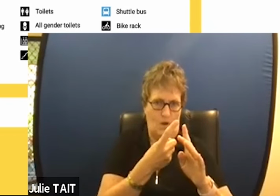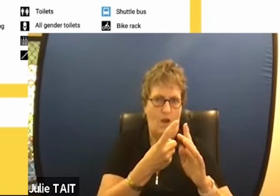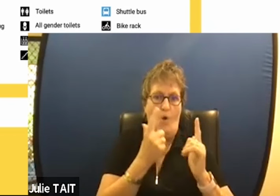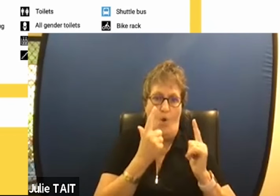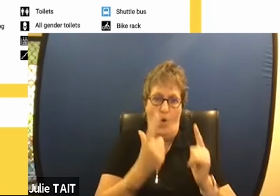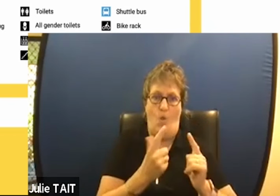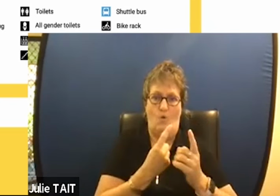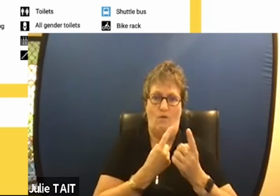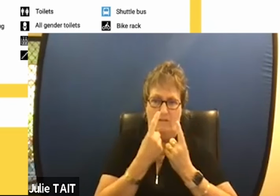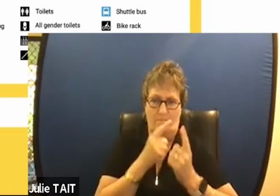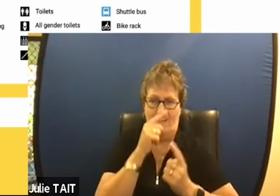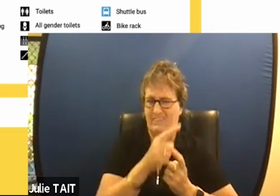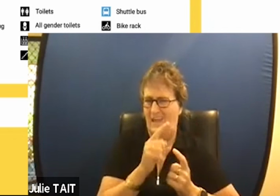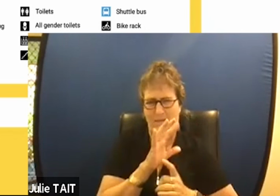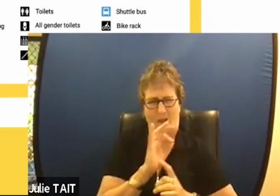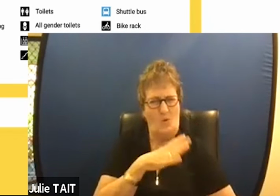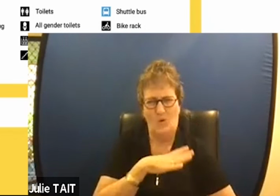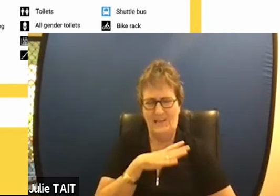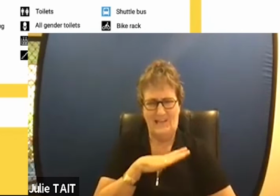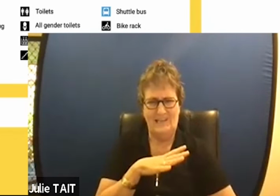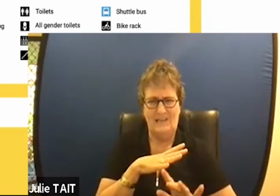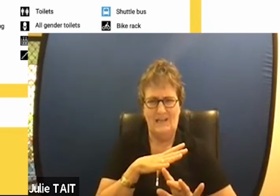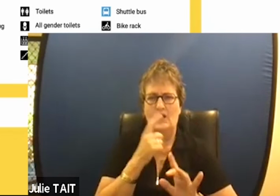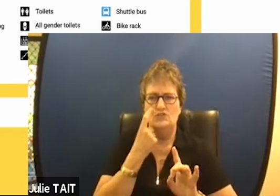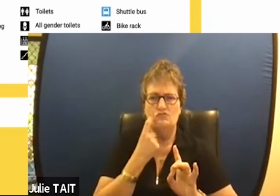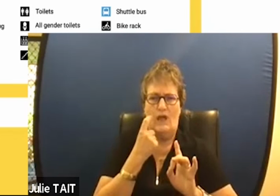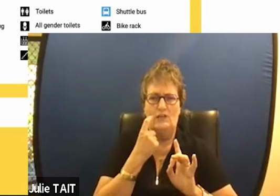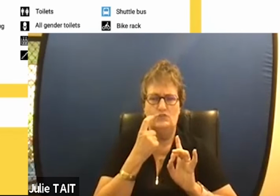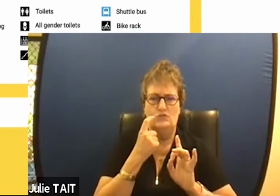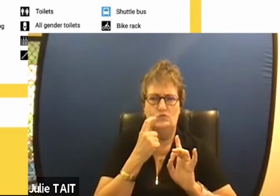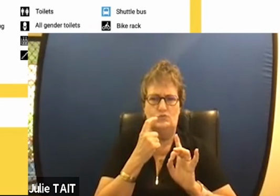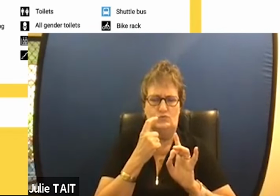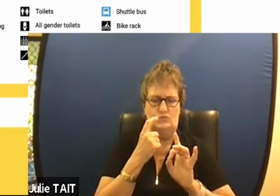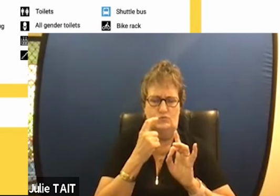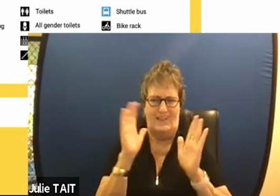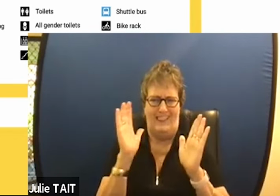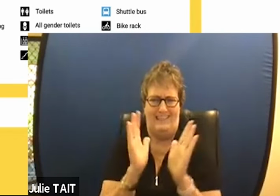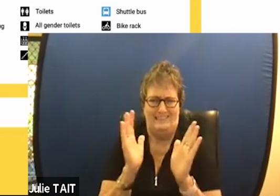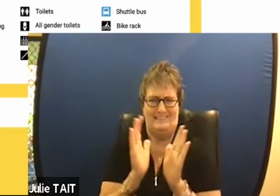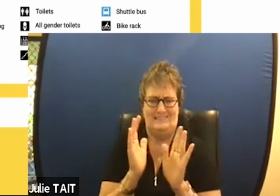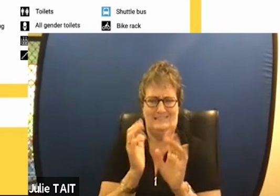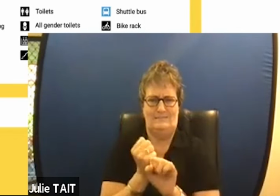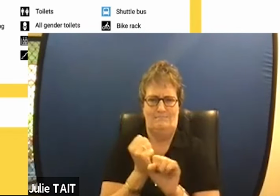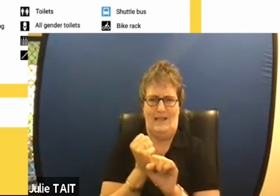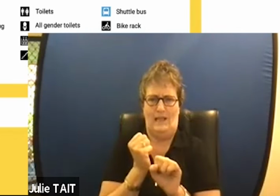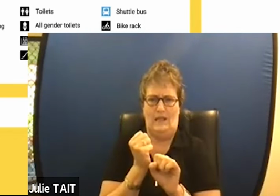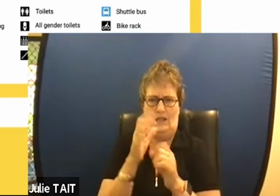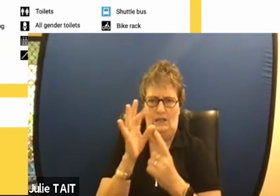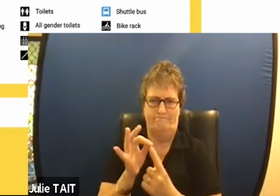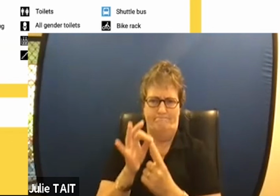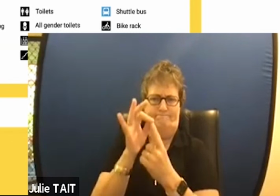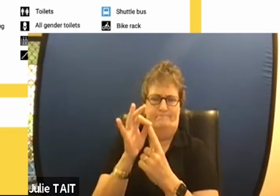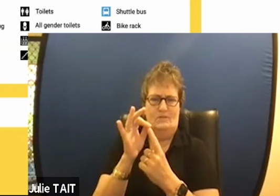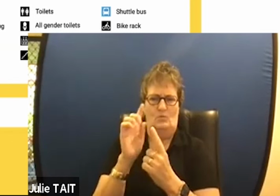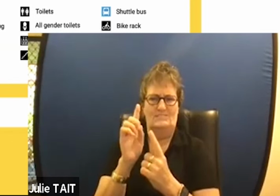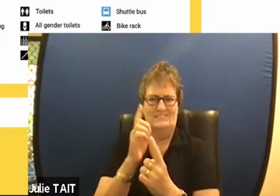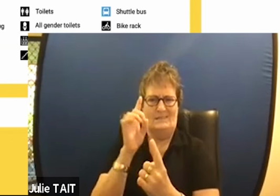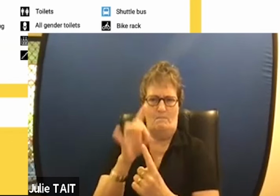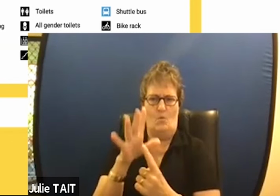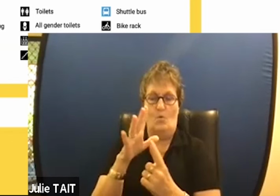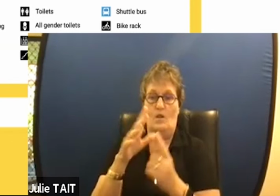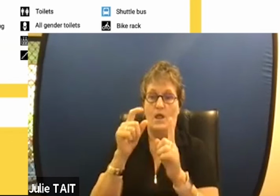it's not necessary. So this was kind of about stripping that back and highlighting some key features. So here at